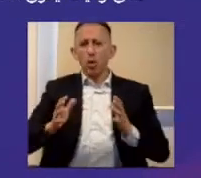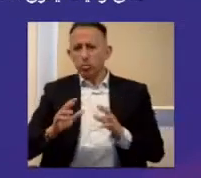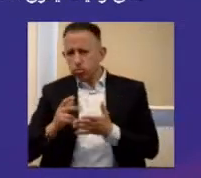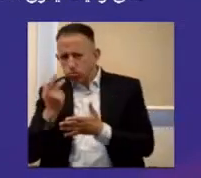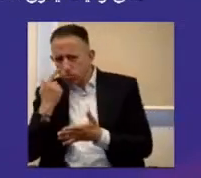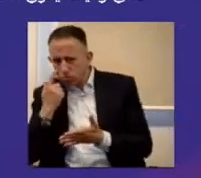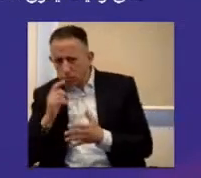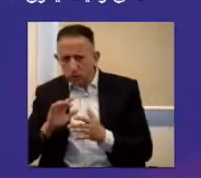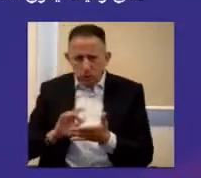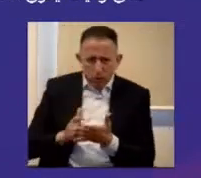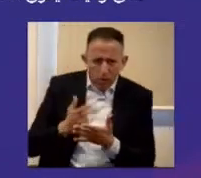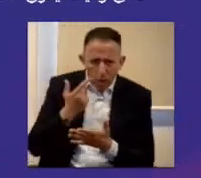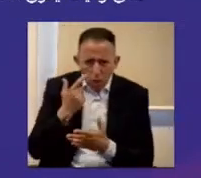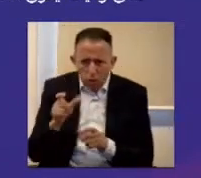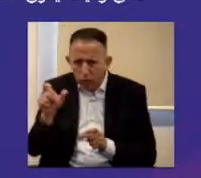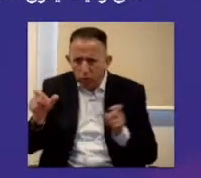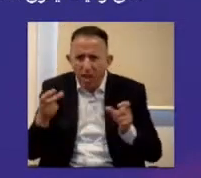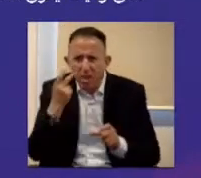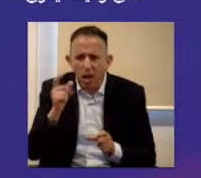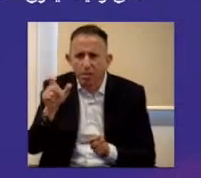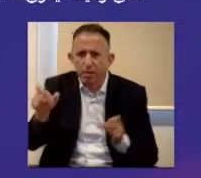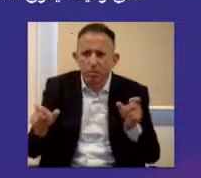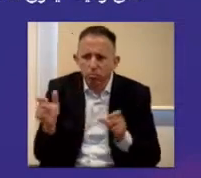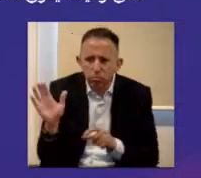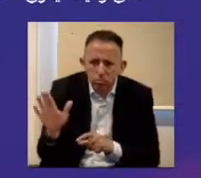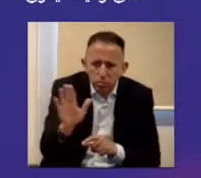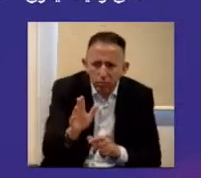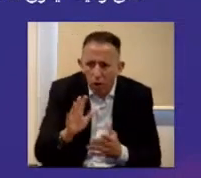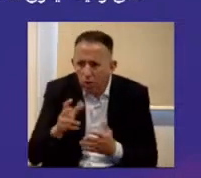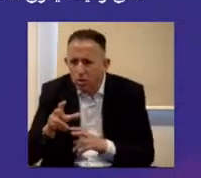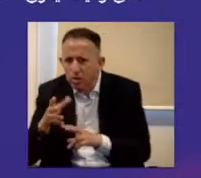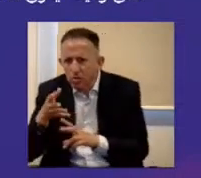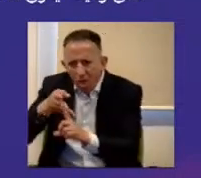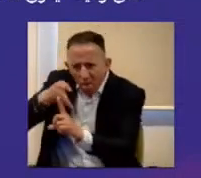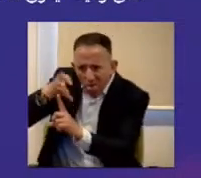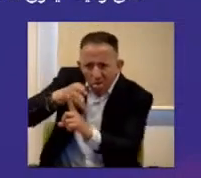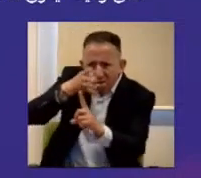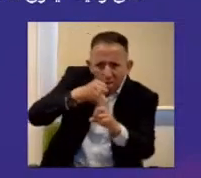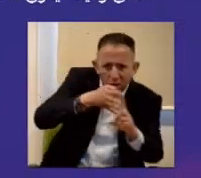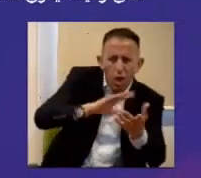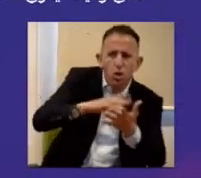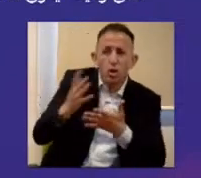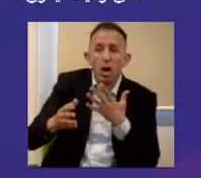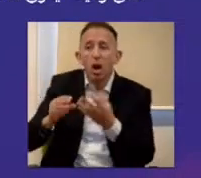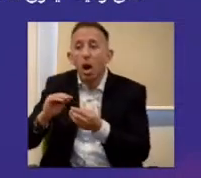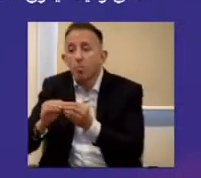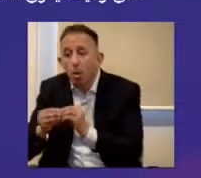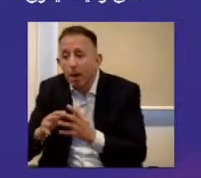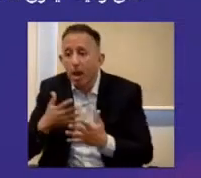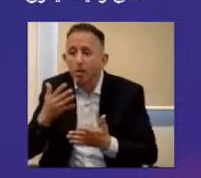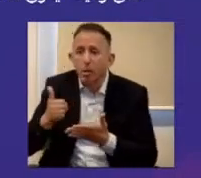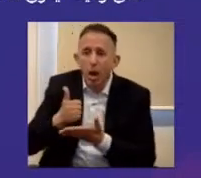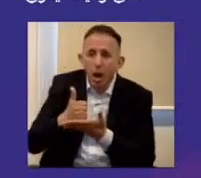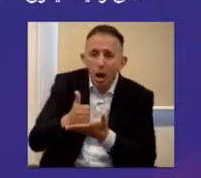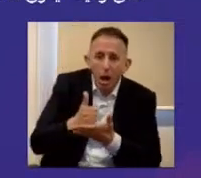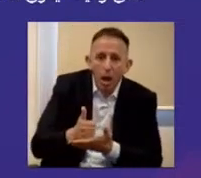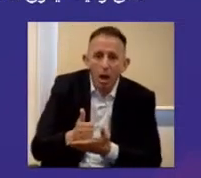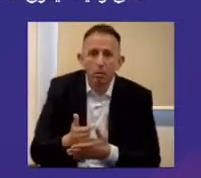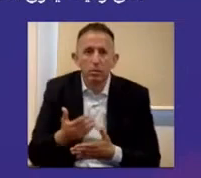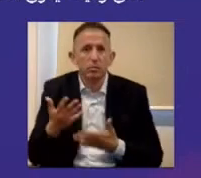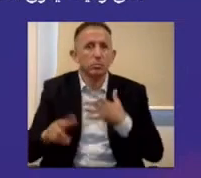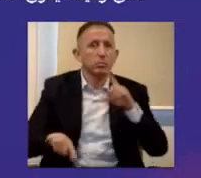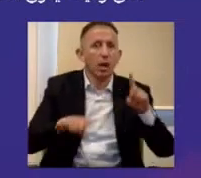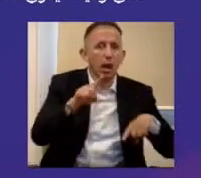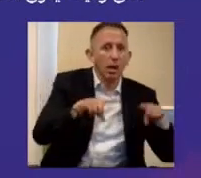just navigating in your HoloLens and having an information about your class. The potential is